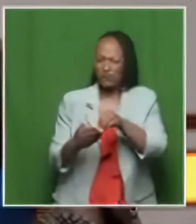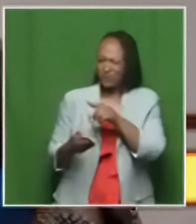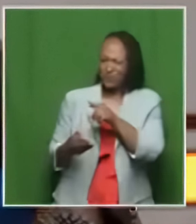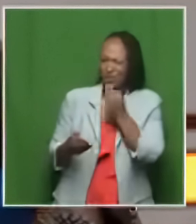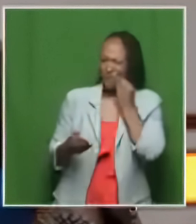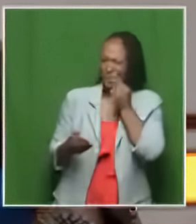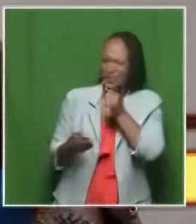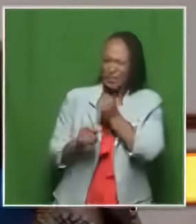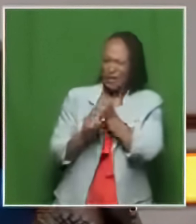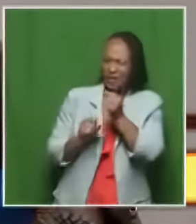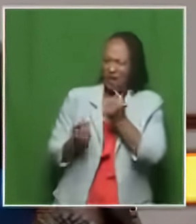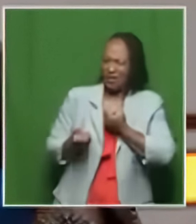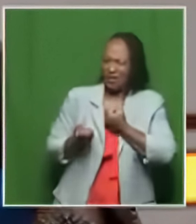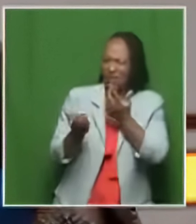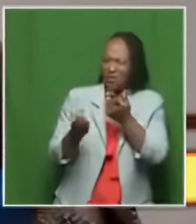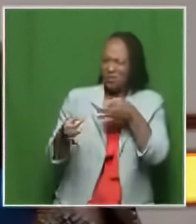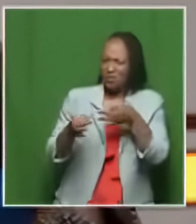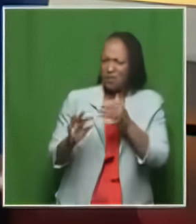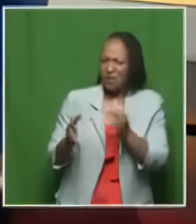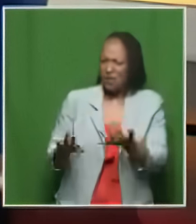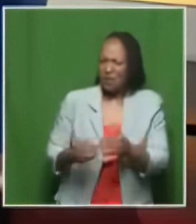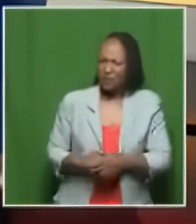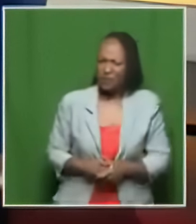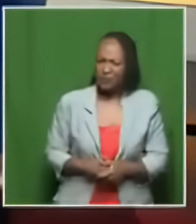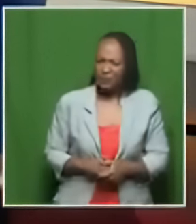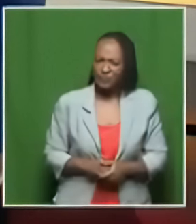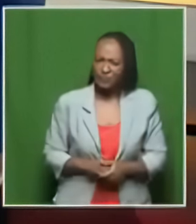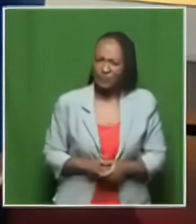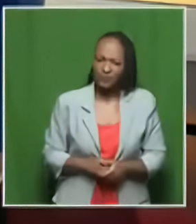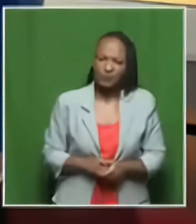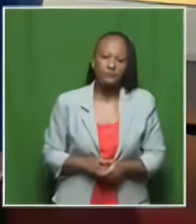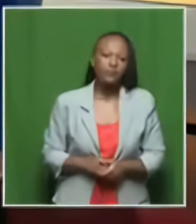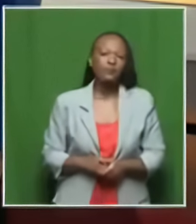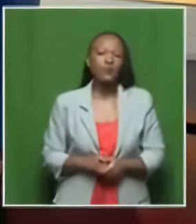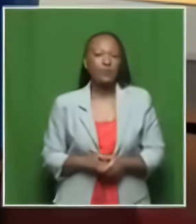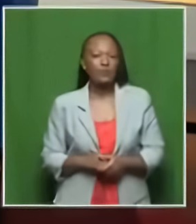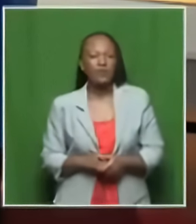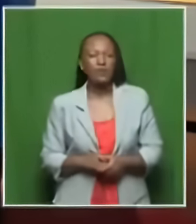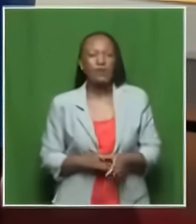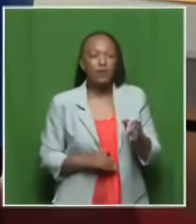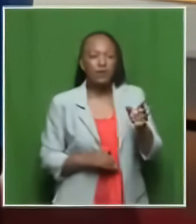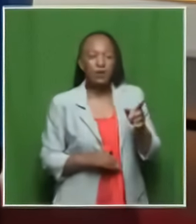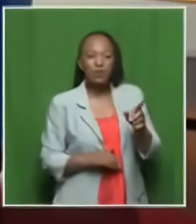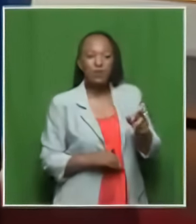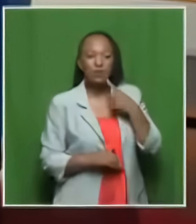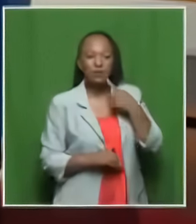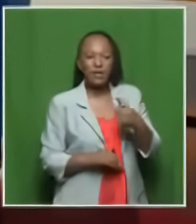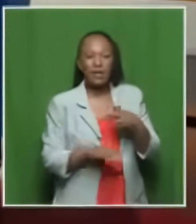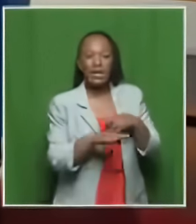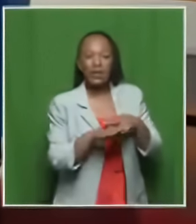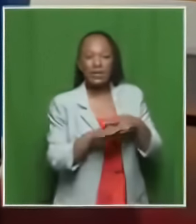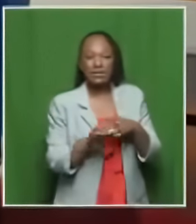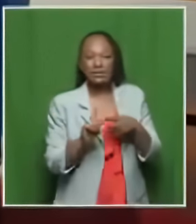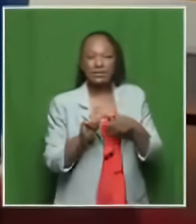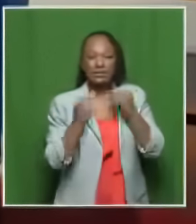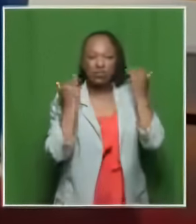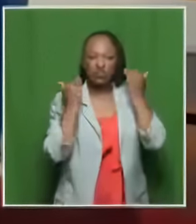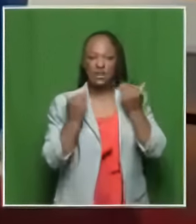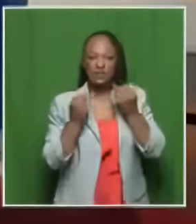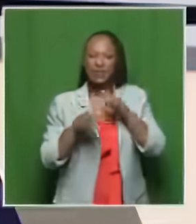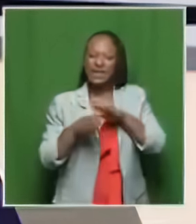magistrate. How do you explain that? So with regard to that, and because you said that the magistrate is racist and for of various